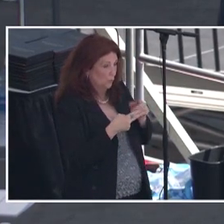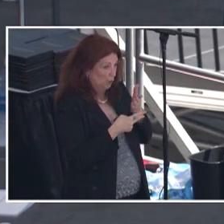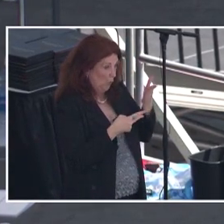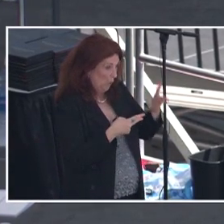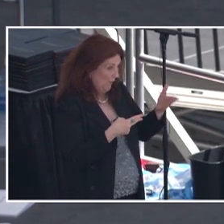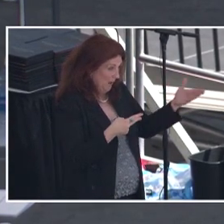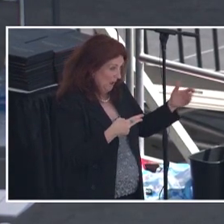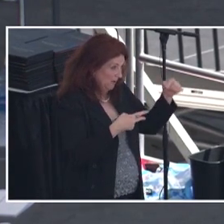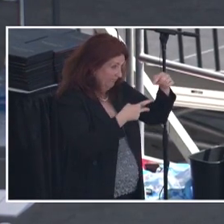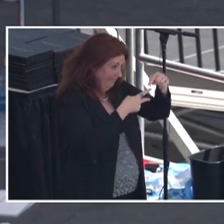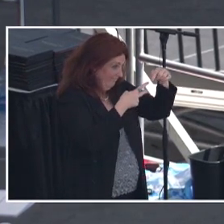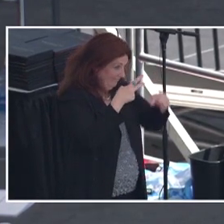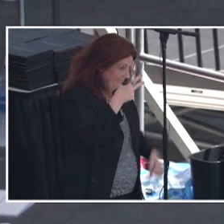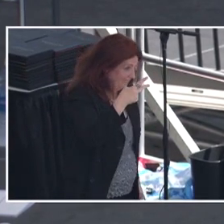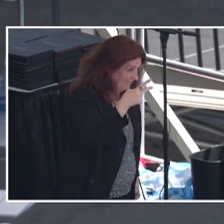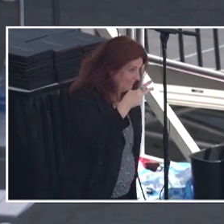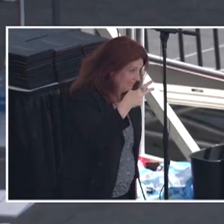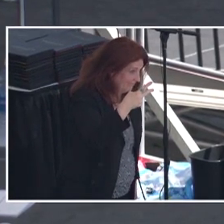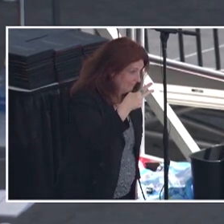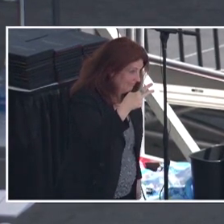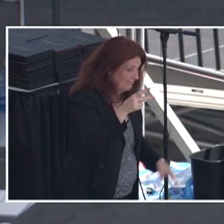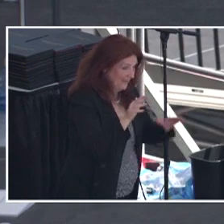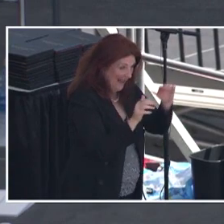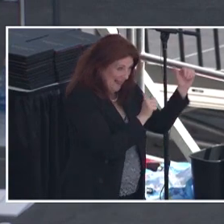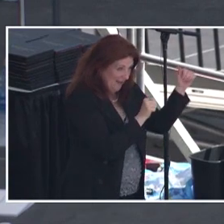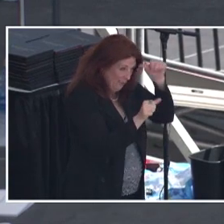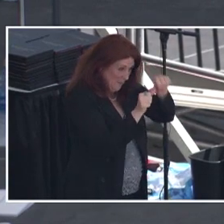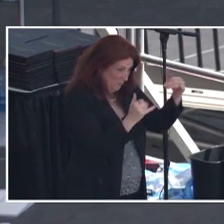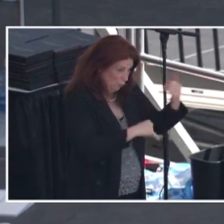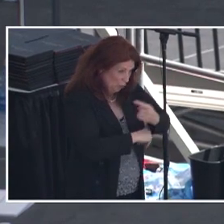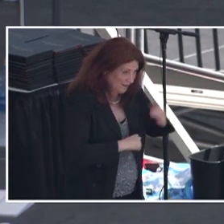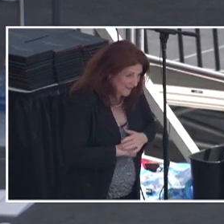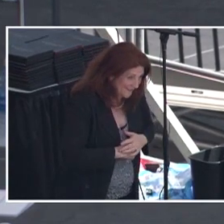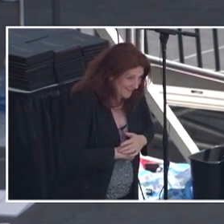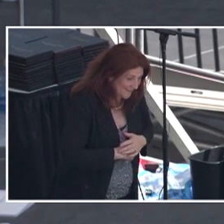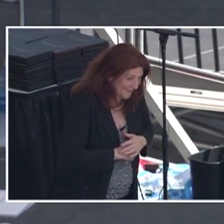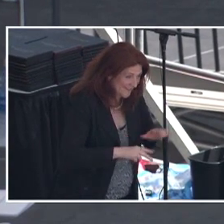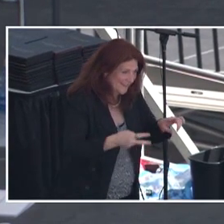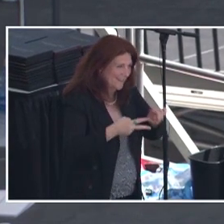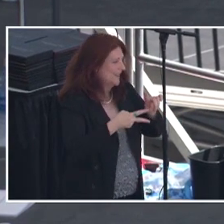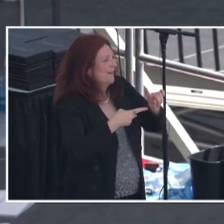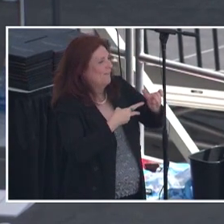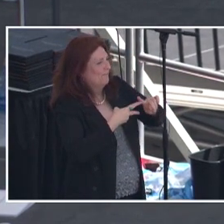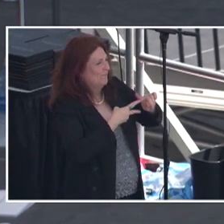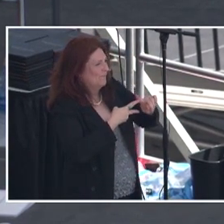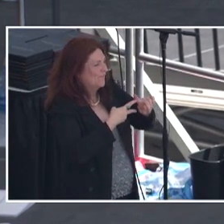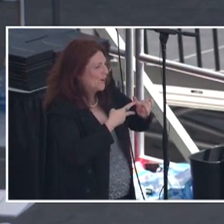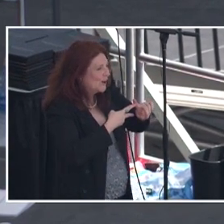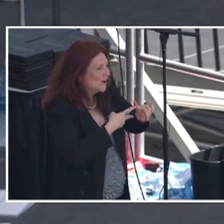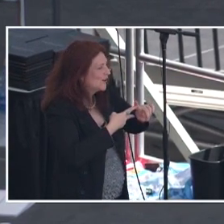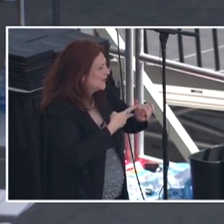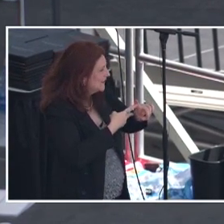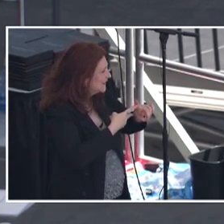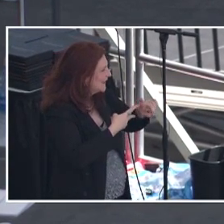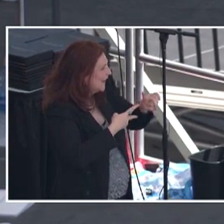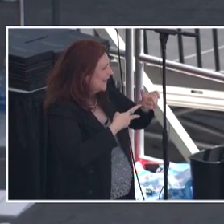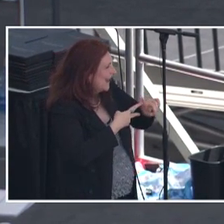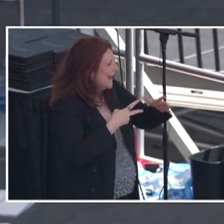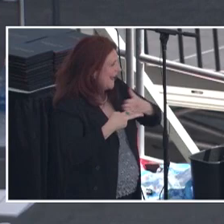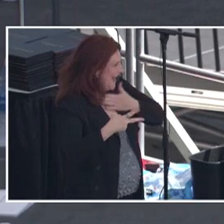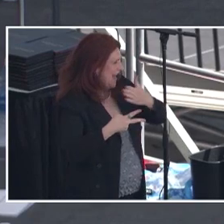that you take away today. First, the happiness of today. Remember this